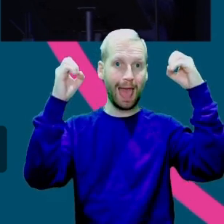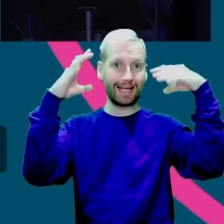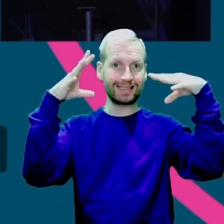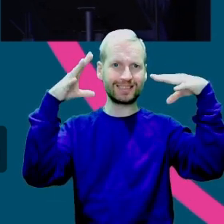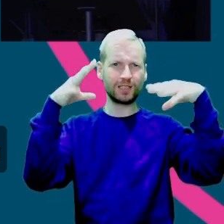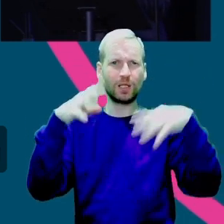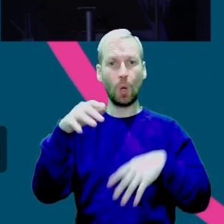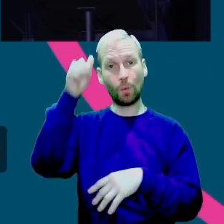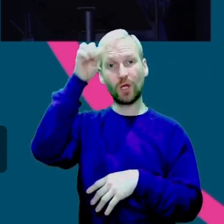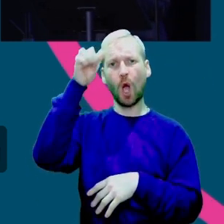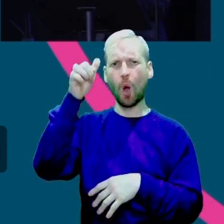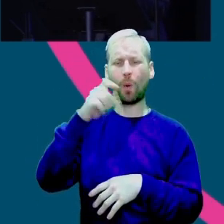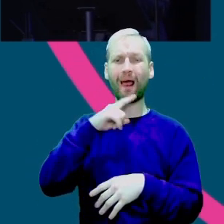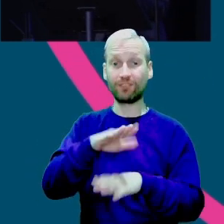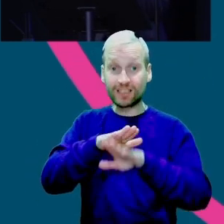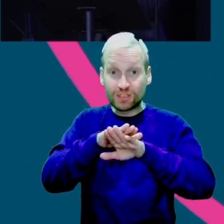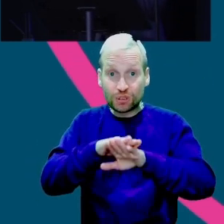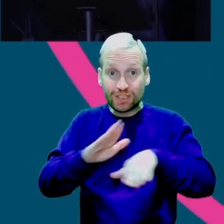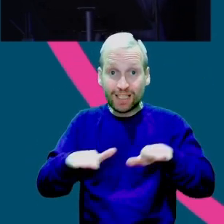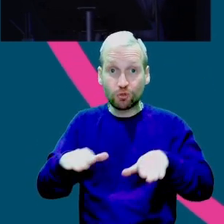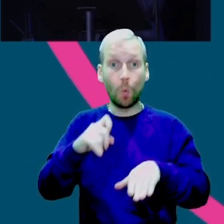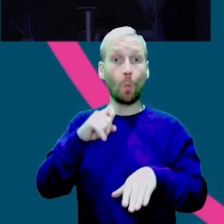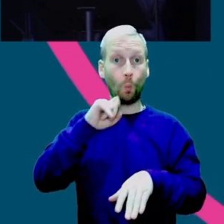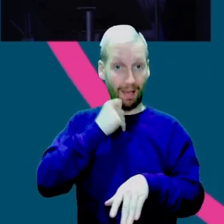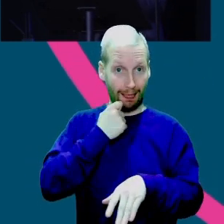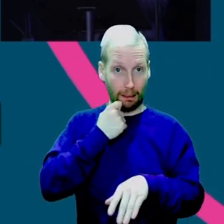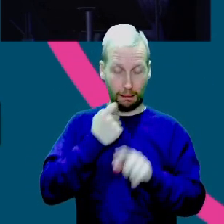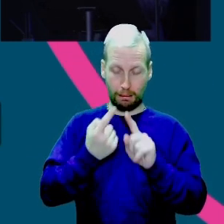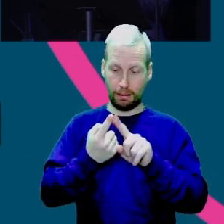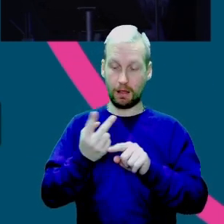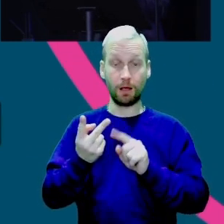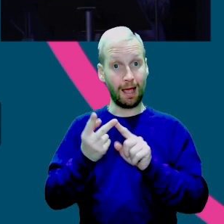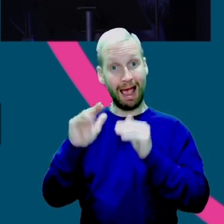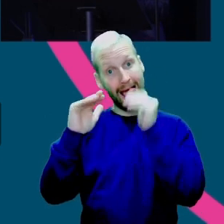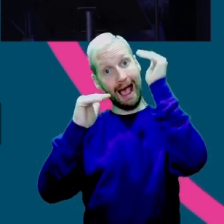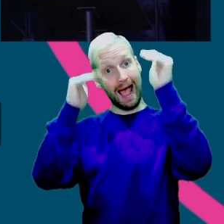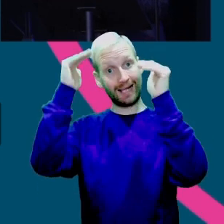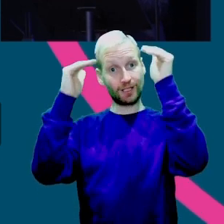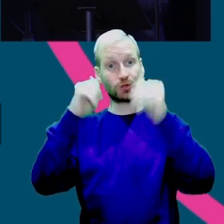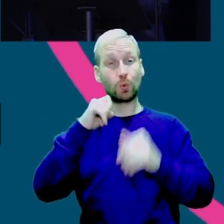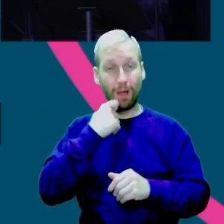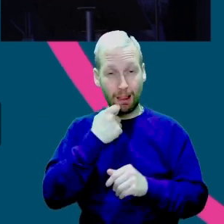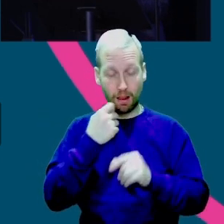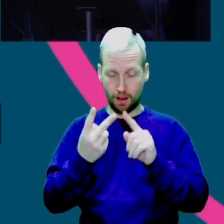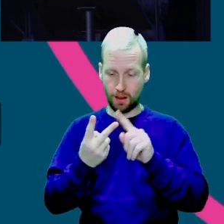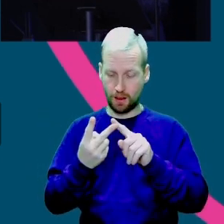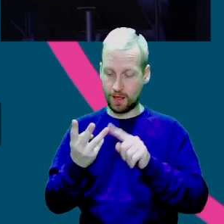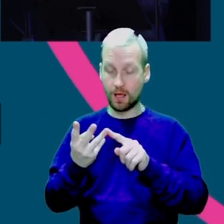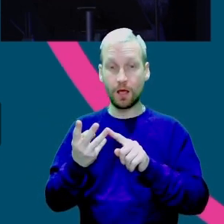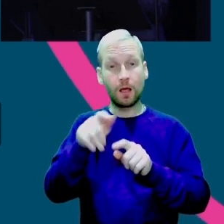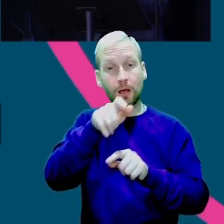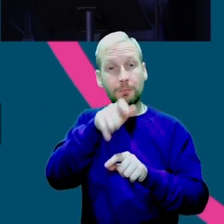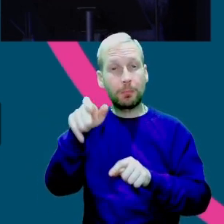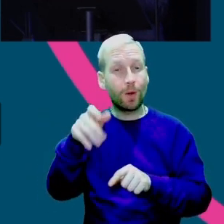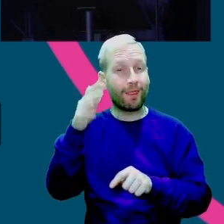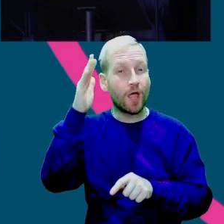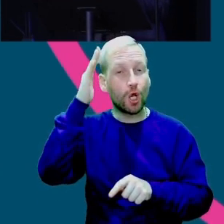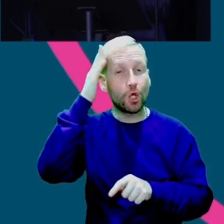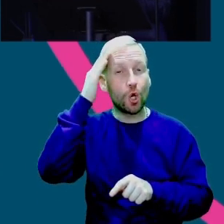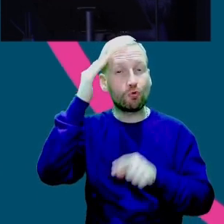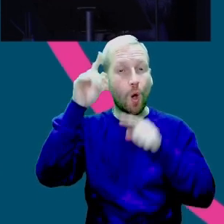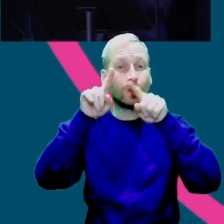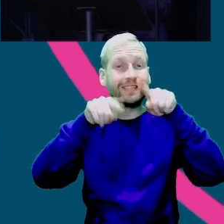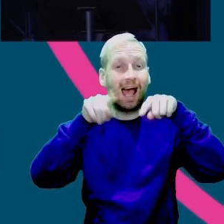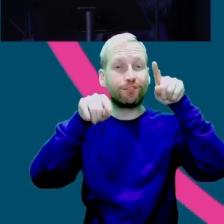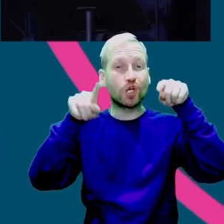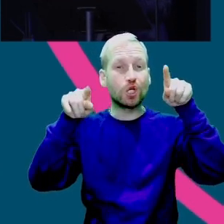know we're going to have children in this ward as well as adults. We're going to have people with neurodiverse conditions, and the